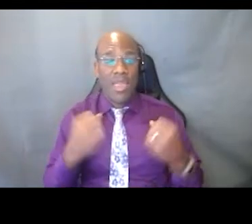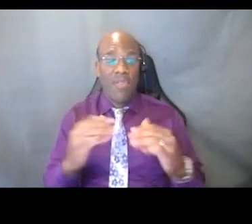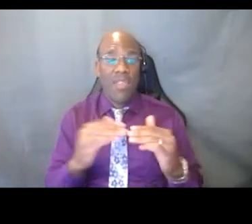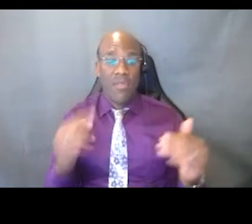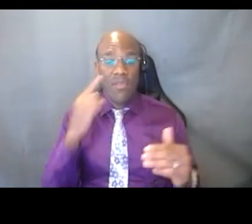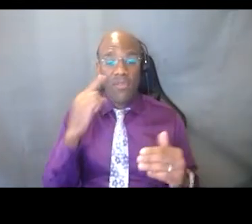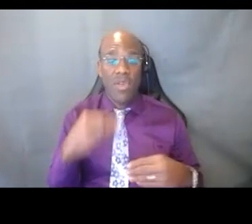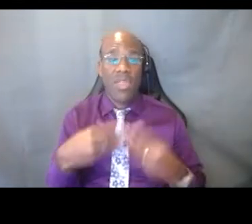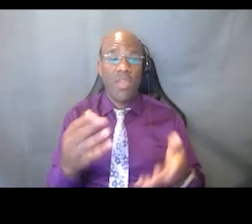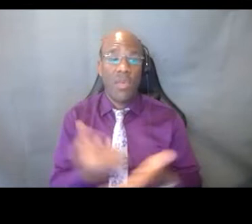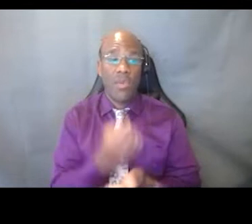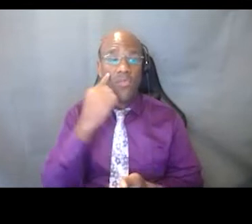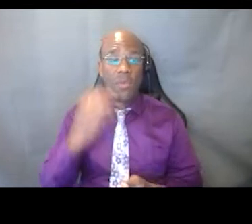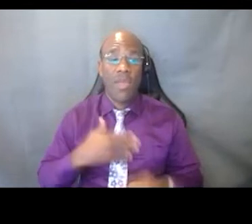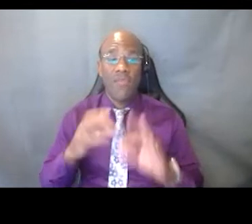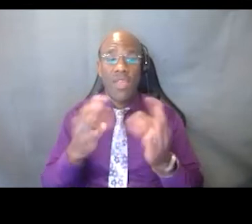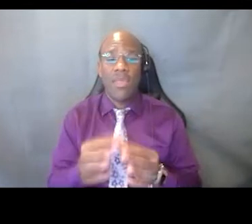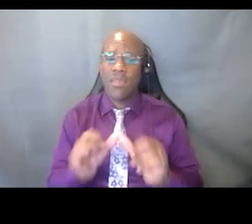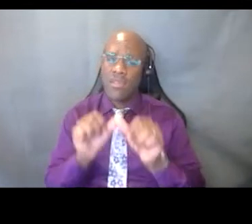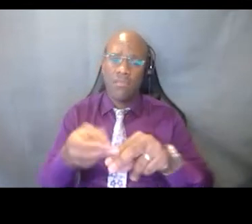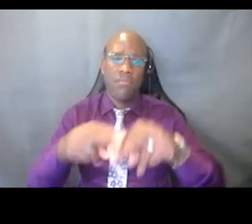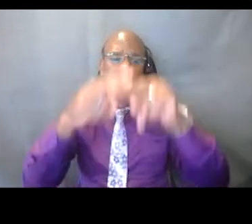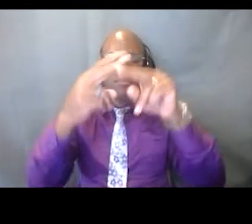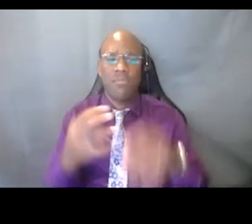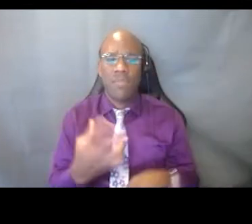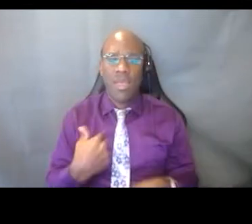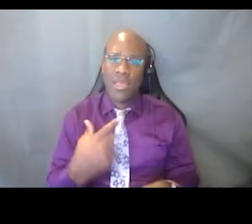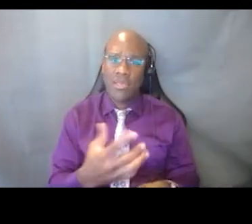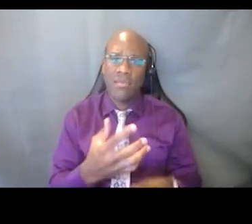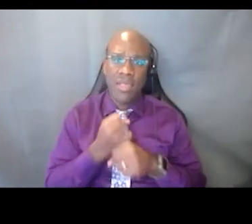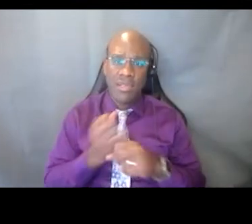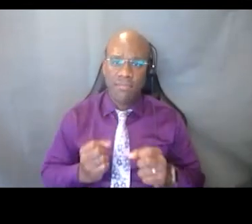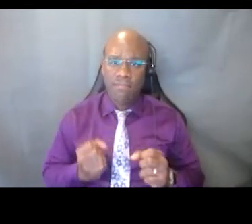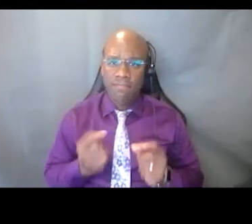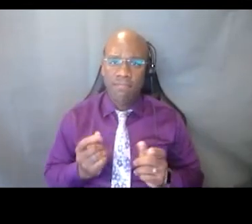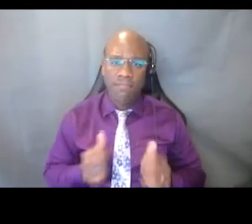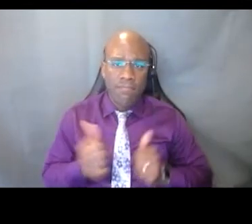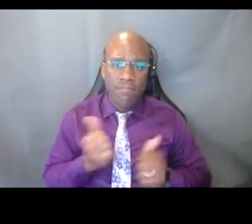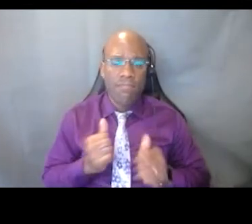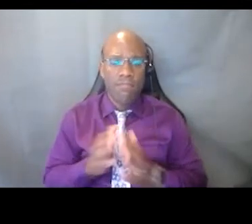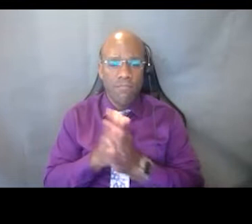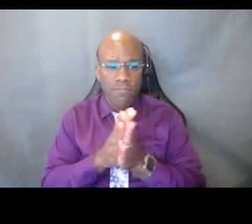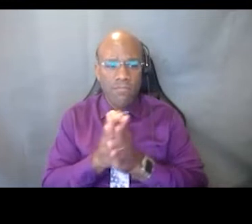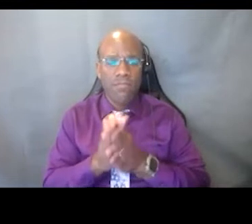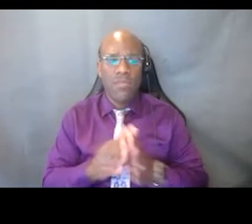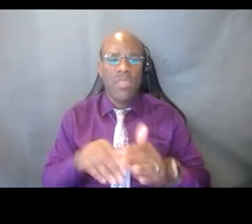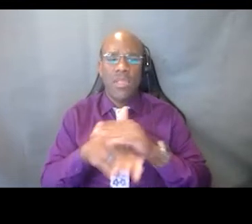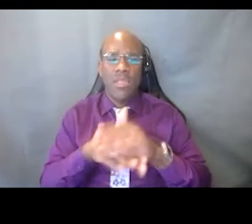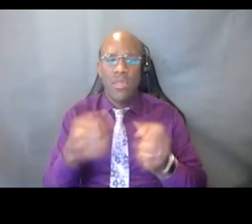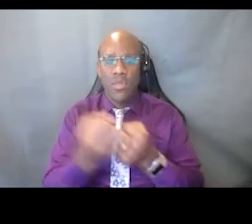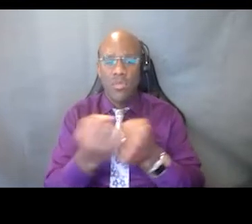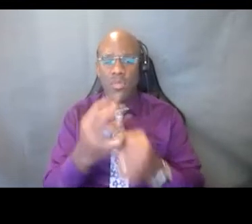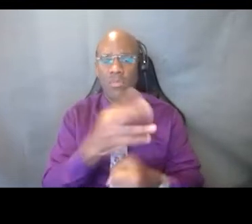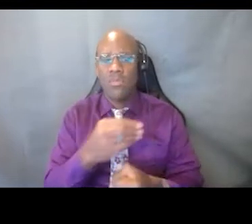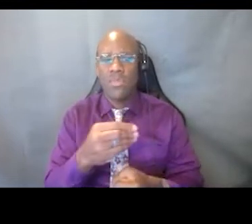continually increasing by taking the initiative to access services and supports for positive lifestyle and change. I've become a strong advocate for